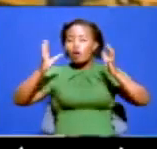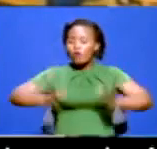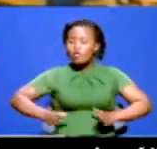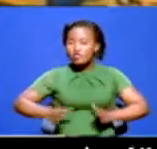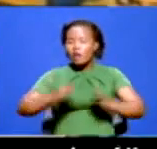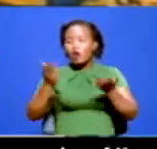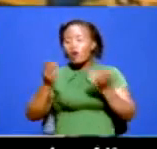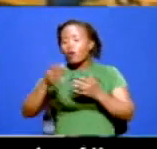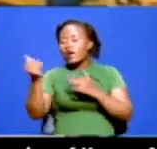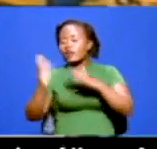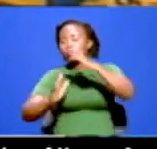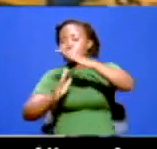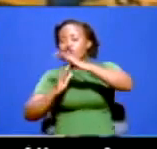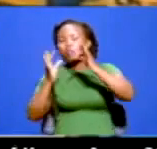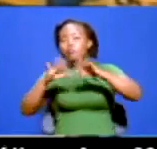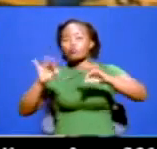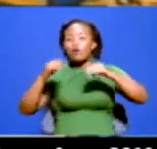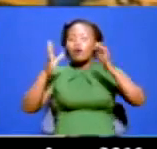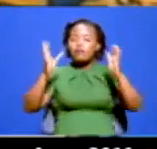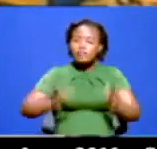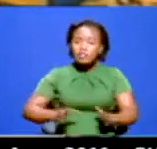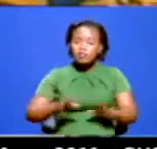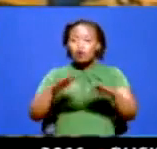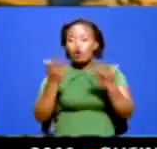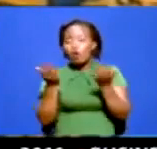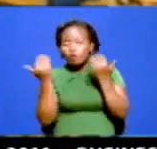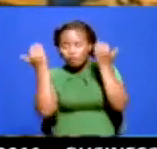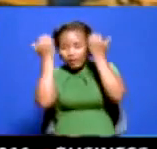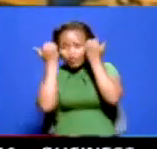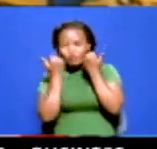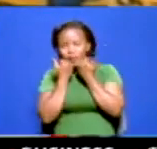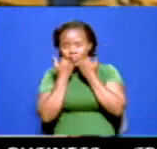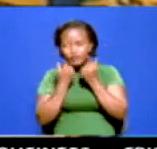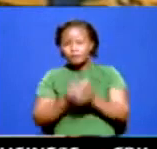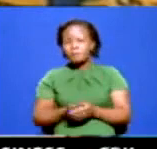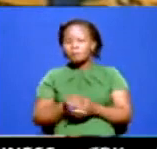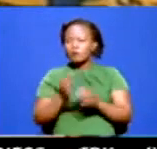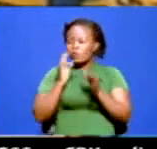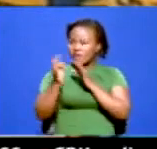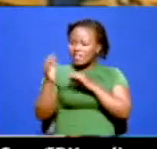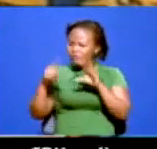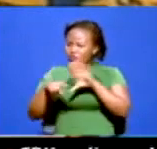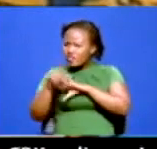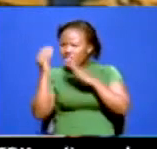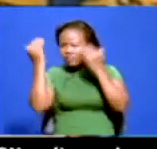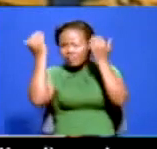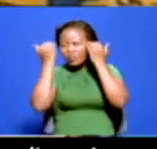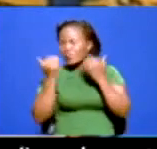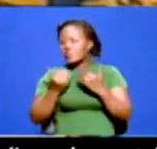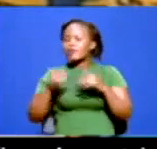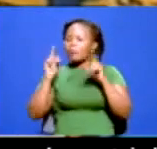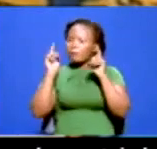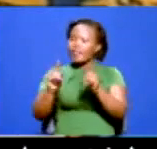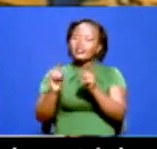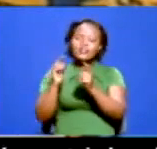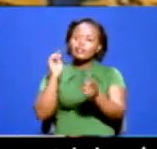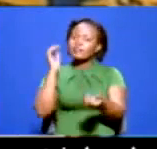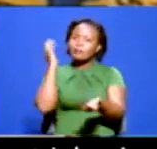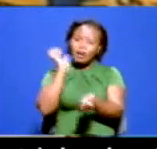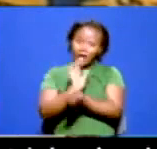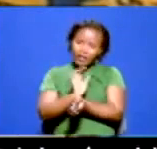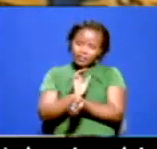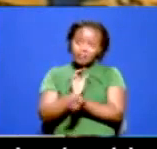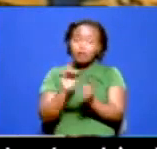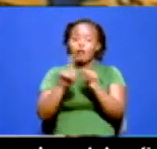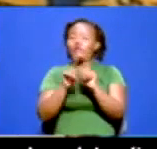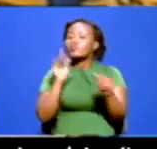senior, or you go through a court-martial. And court-martial, for sure, will take you to jail. And a number of